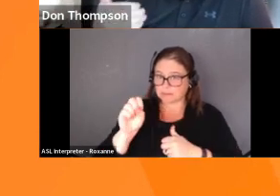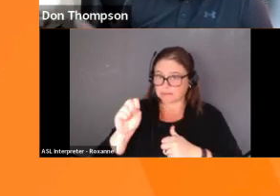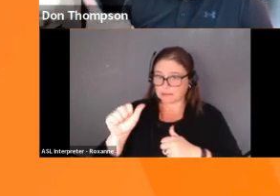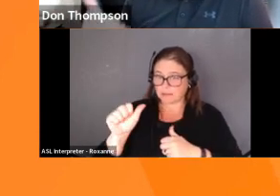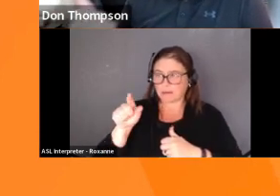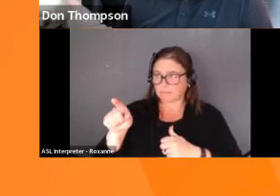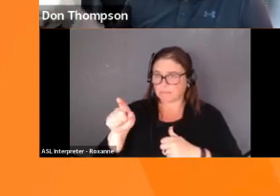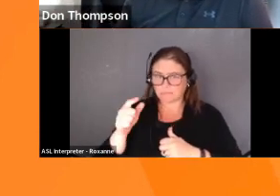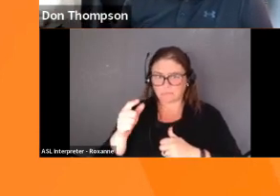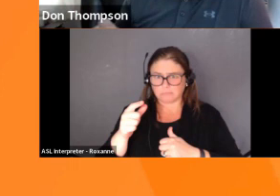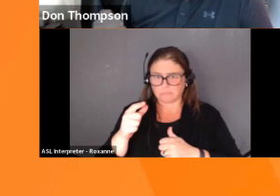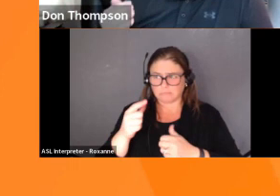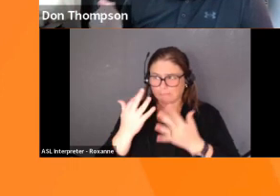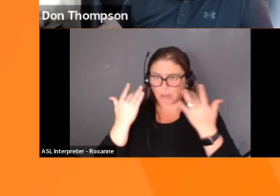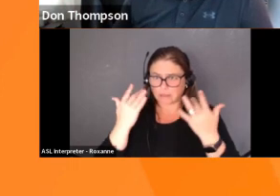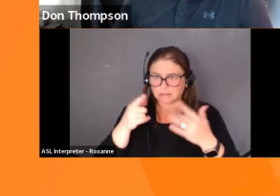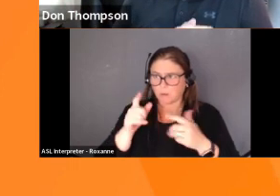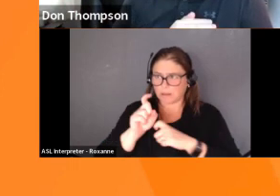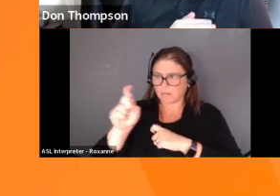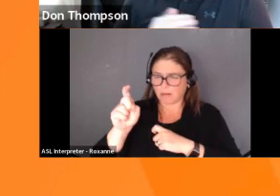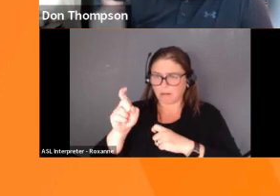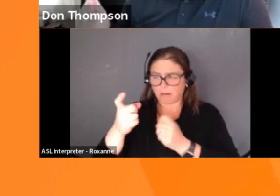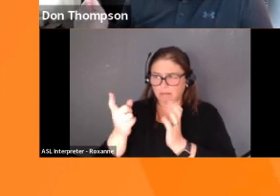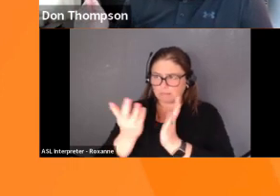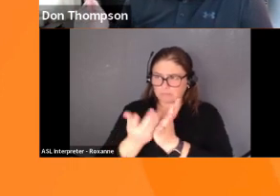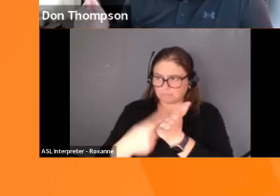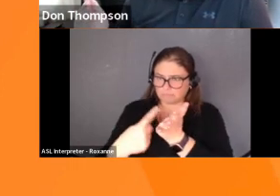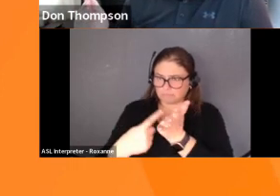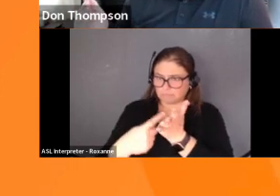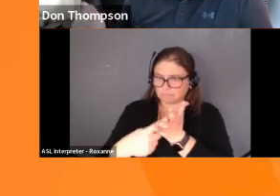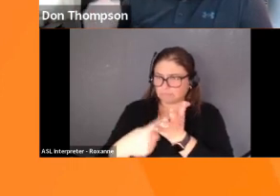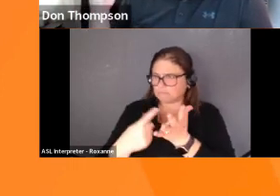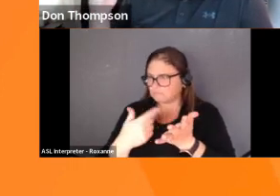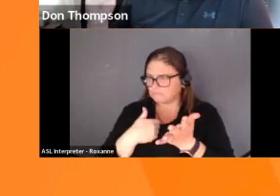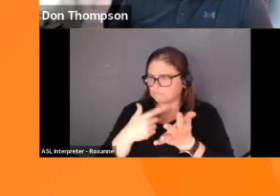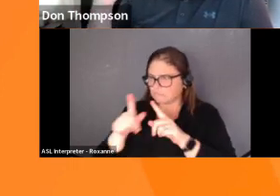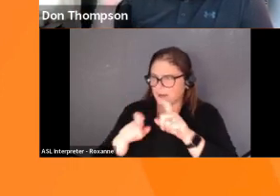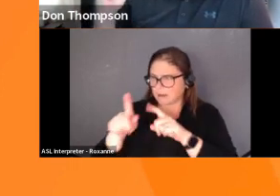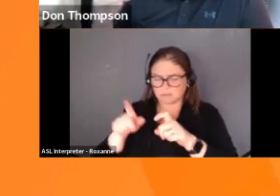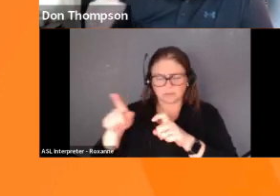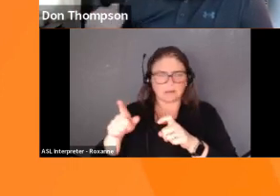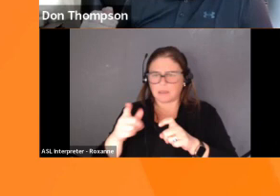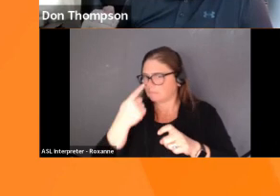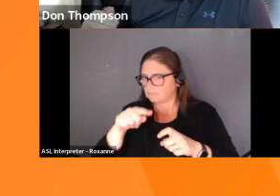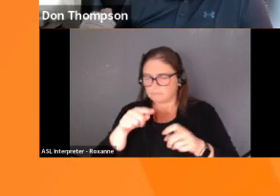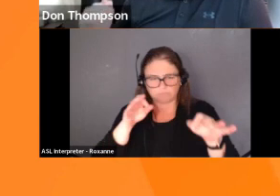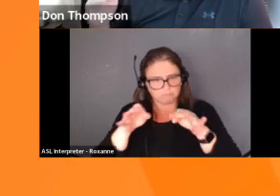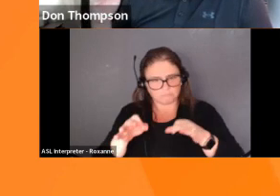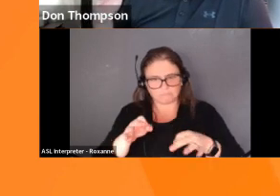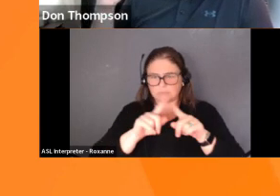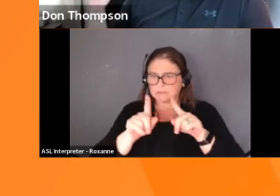can talk to people and they will spend hours on the phone with you going through the different HS